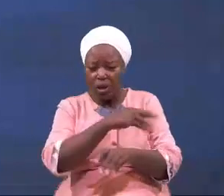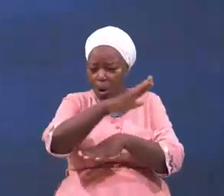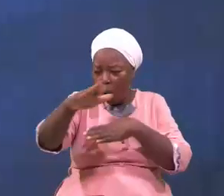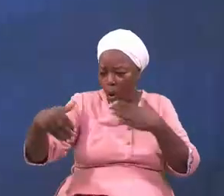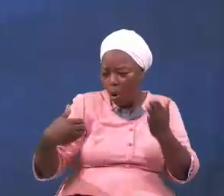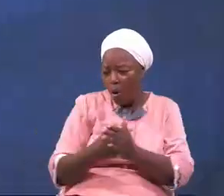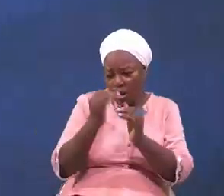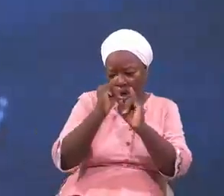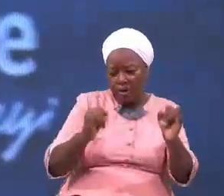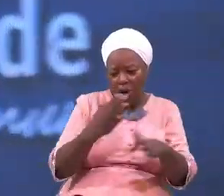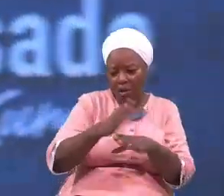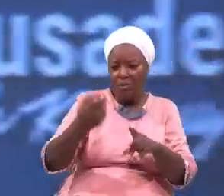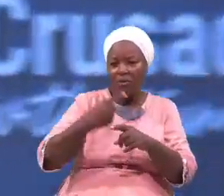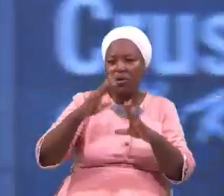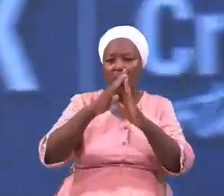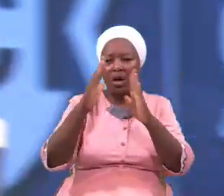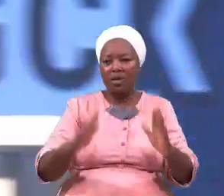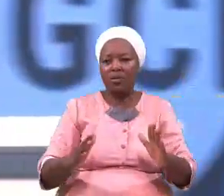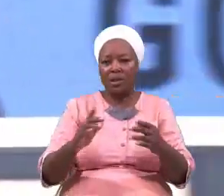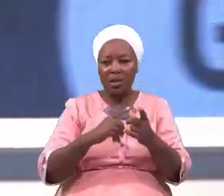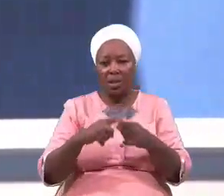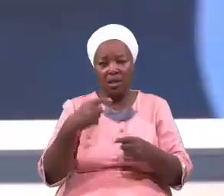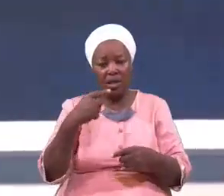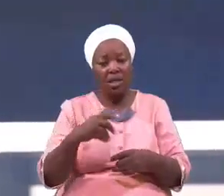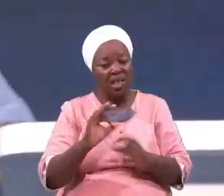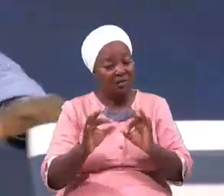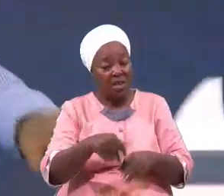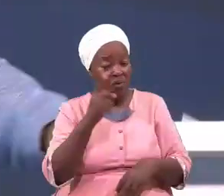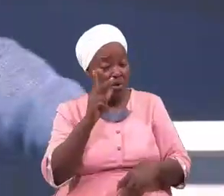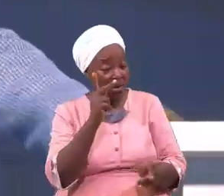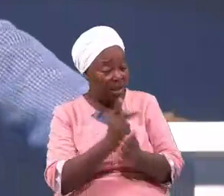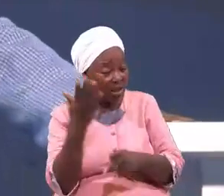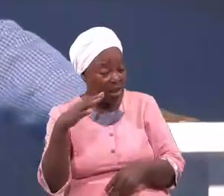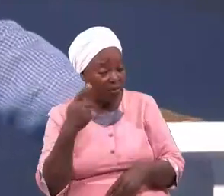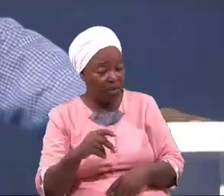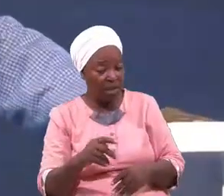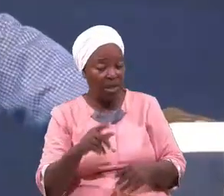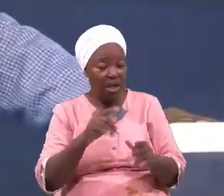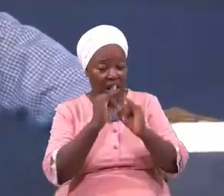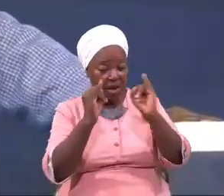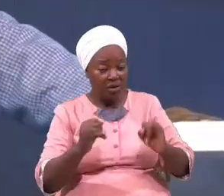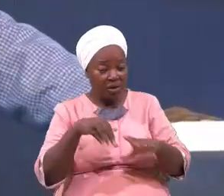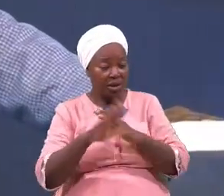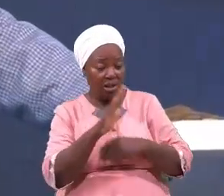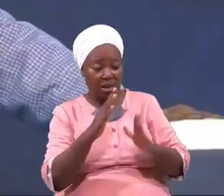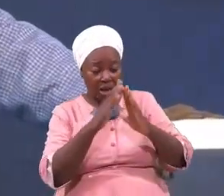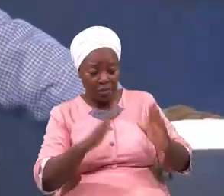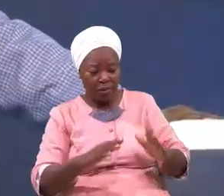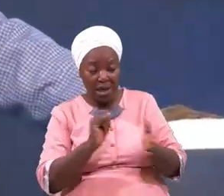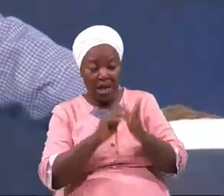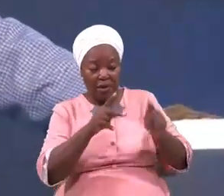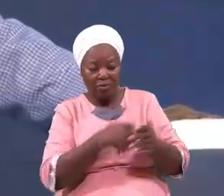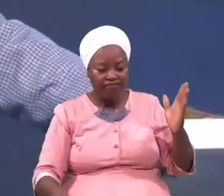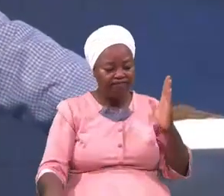house. He said, if anybody kept the leaven in his house, it will be cut